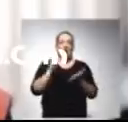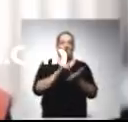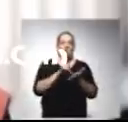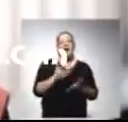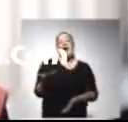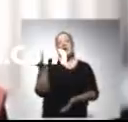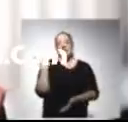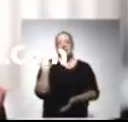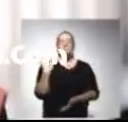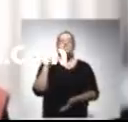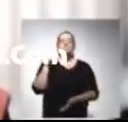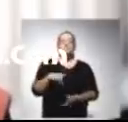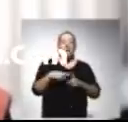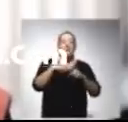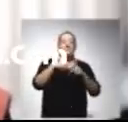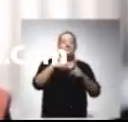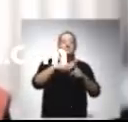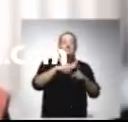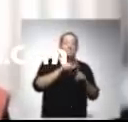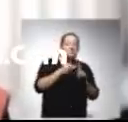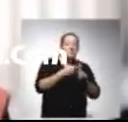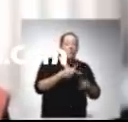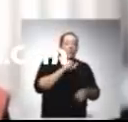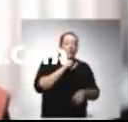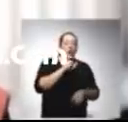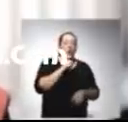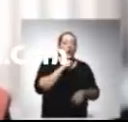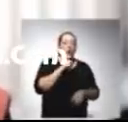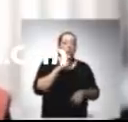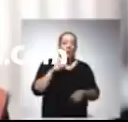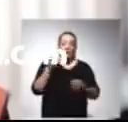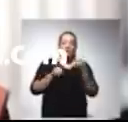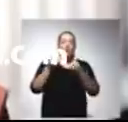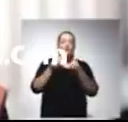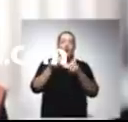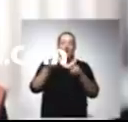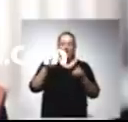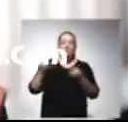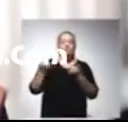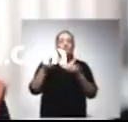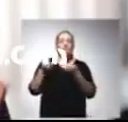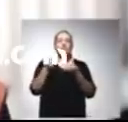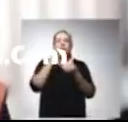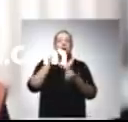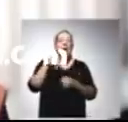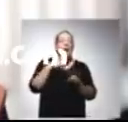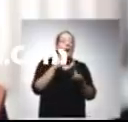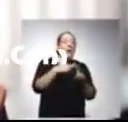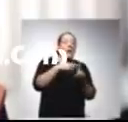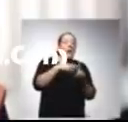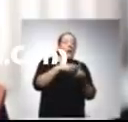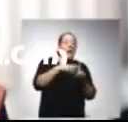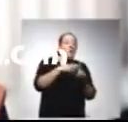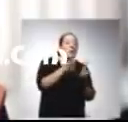there's areas that appear to, they're not like this, but it appears that the lava is very close, just maybe a couple